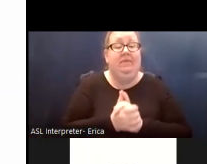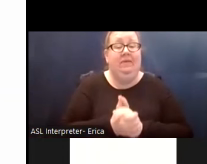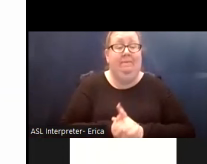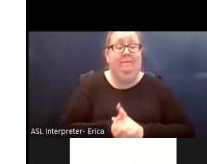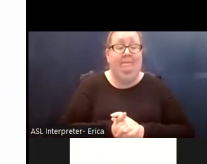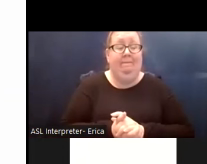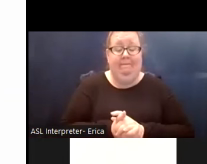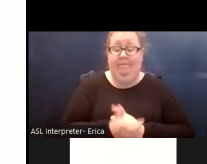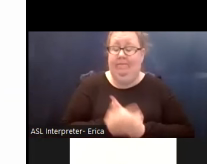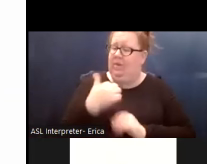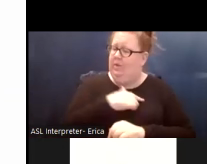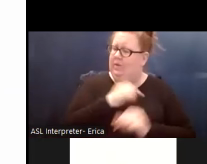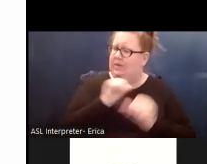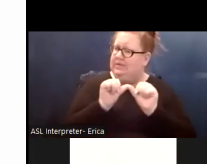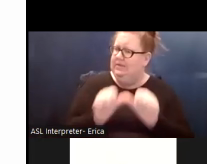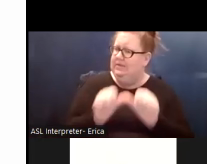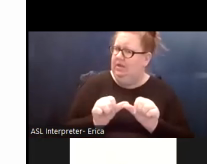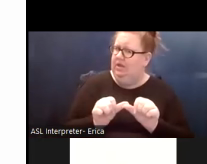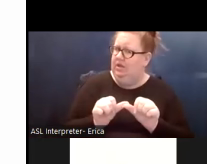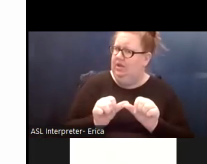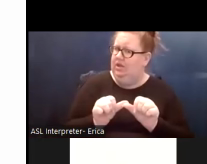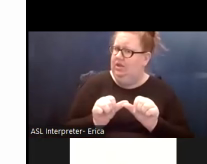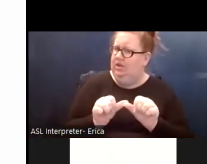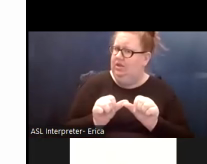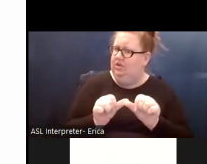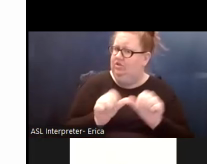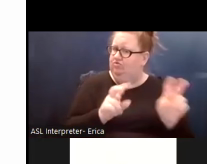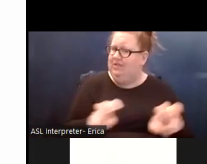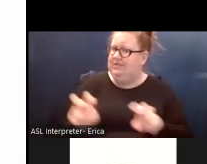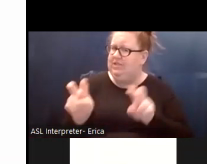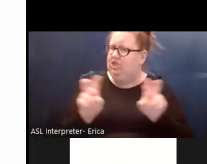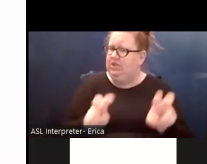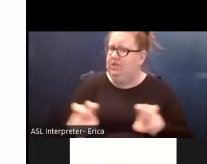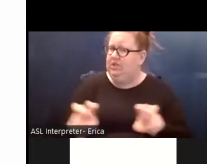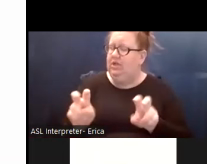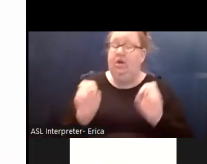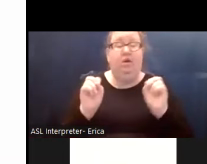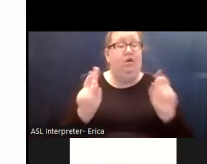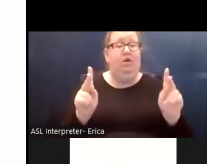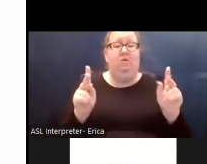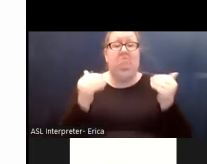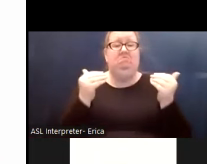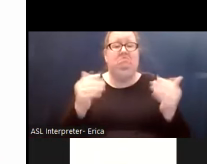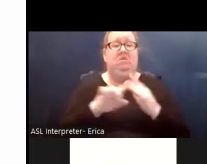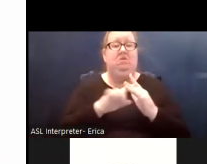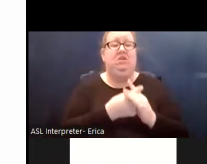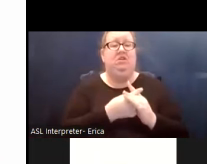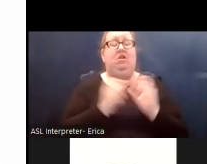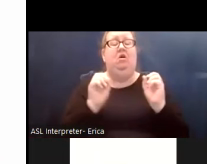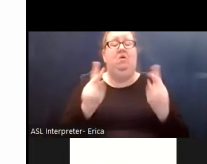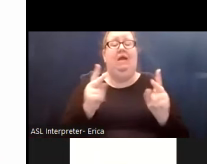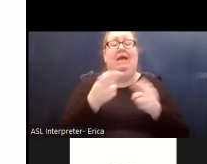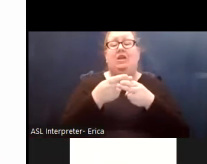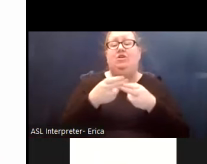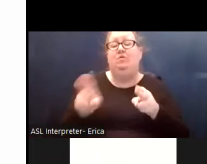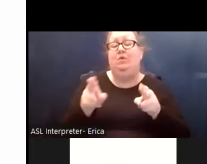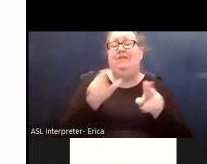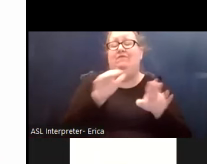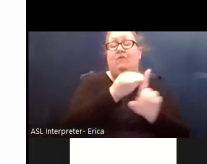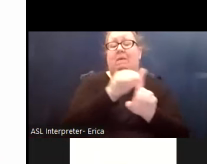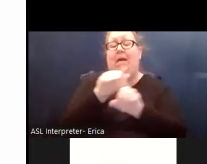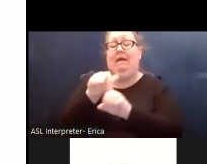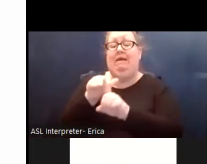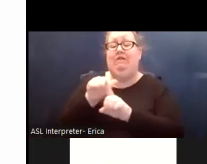Are we still transitioning? Okay. We'll get started then. So just a brief reminder